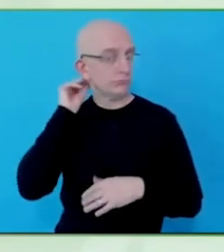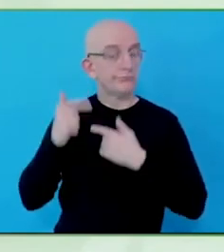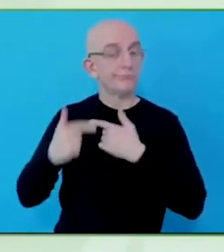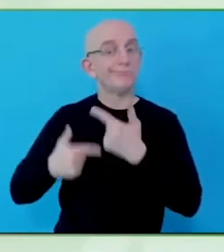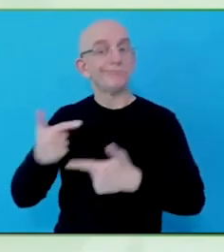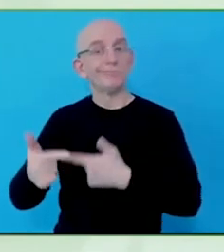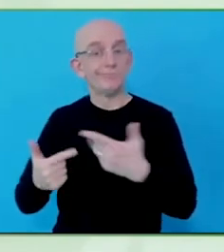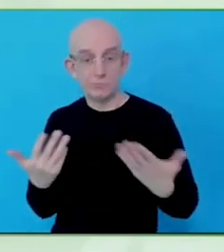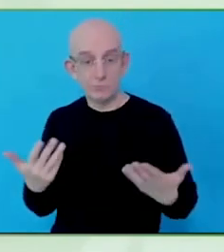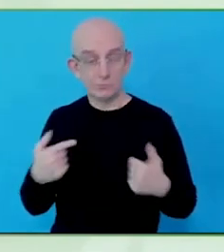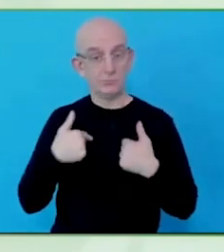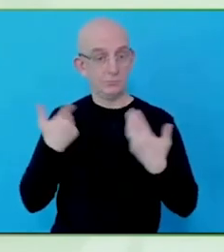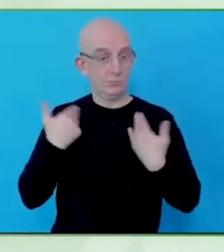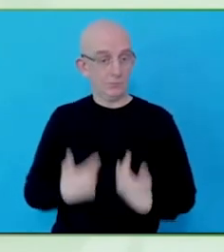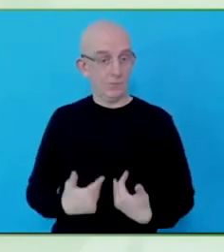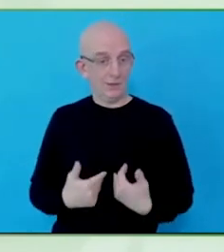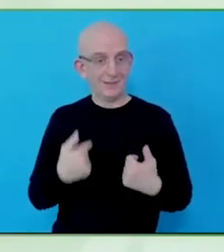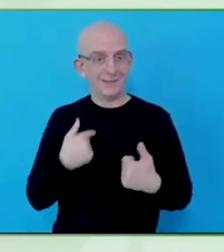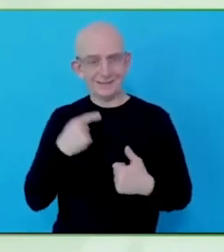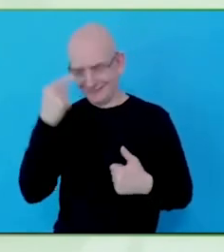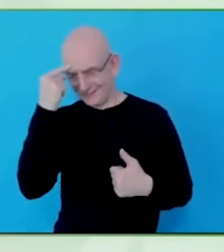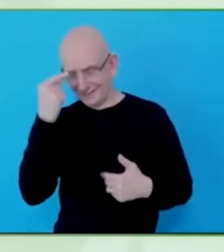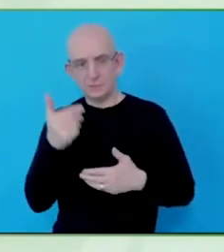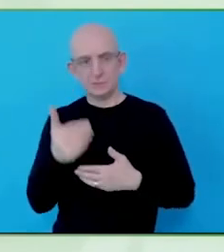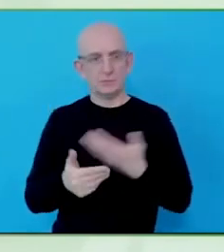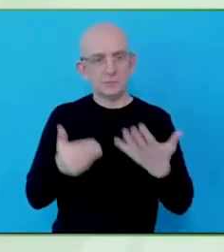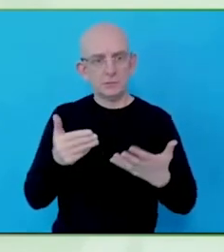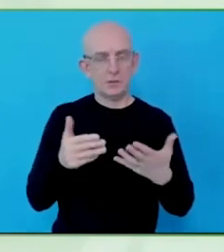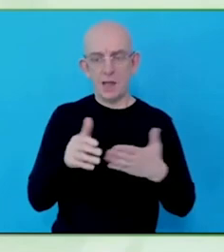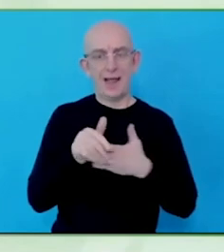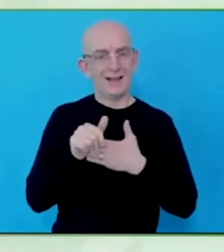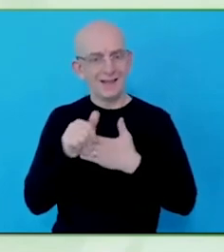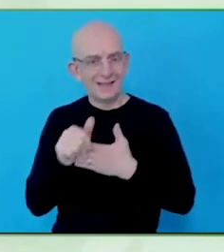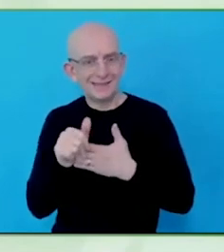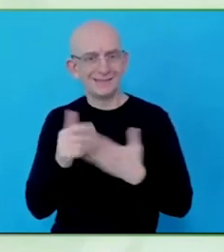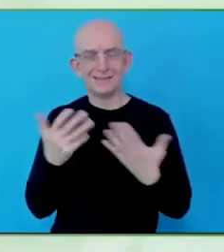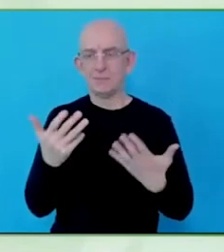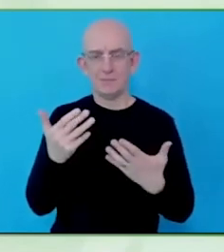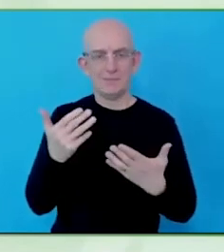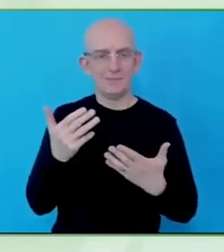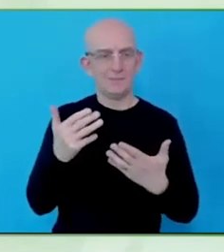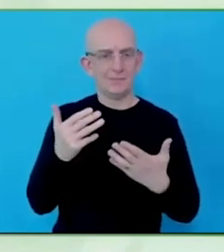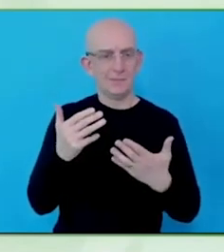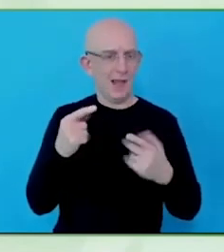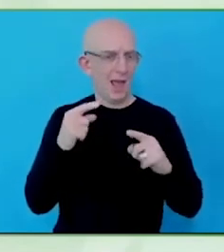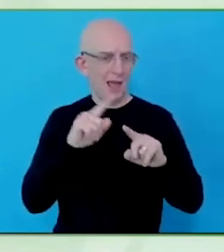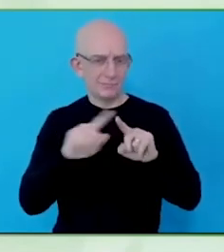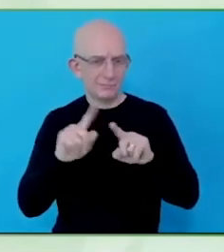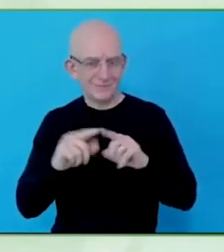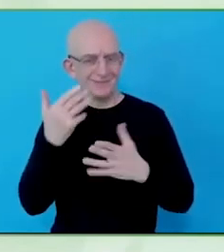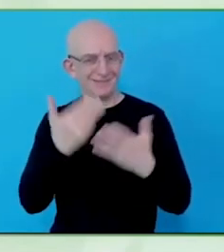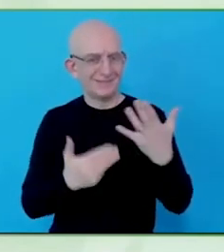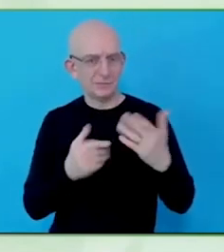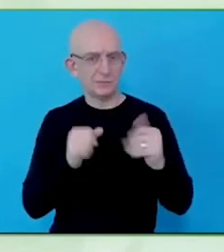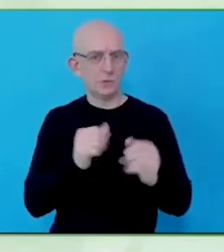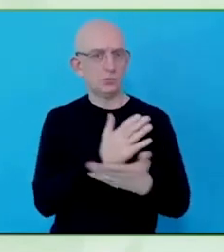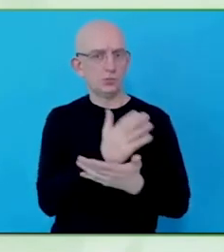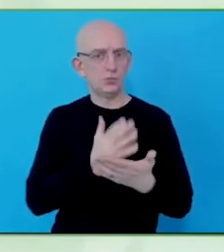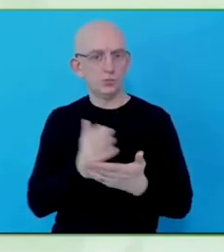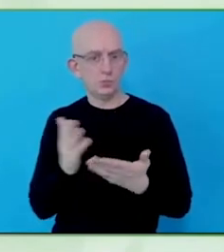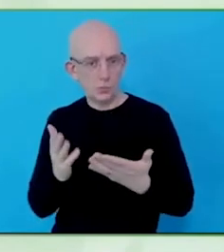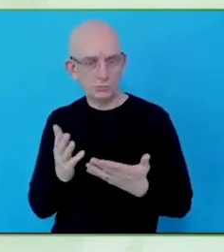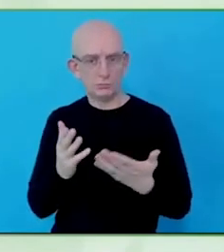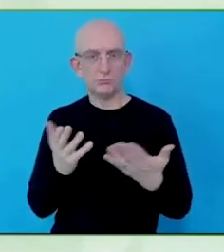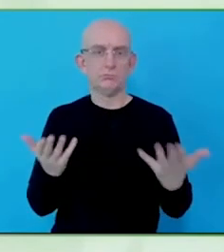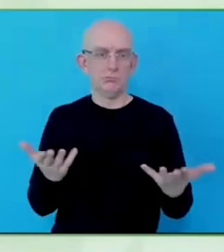baskets, the small, medium business, or it could be a business with a huge, $1 billion a year revenue, but still fits this profile of having